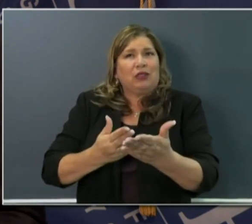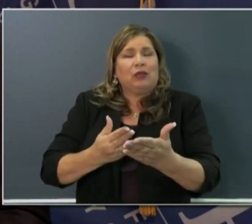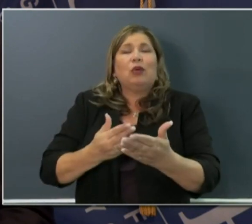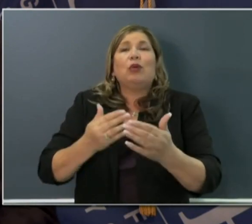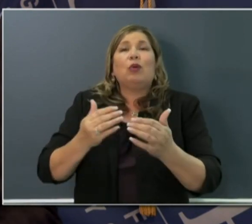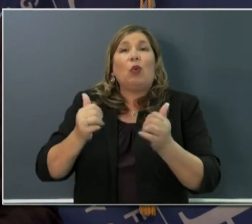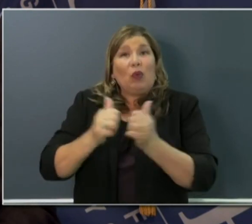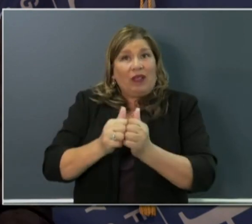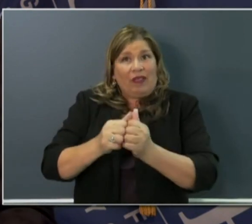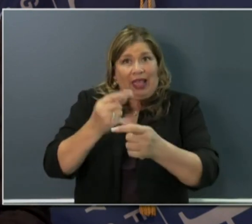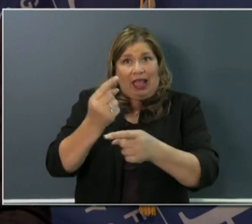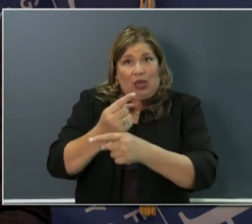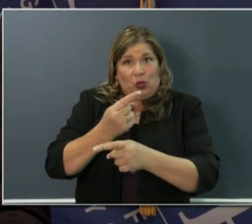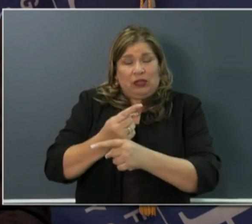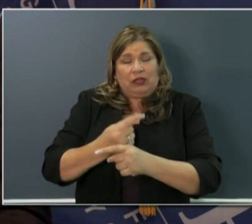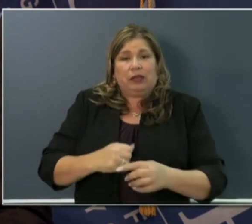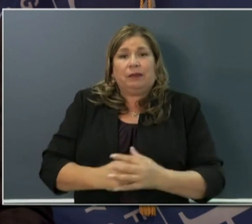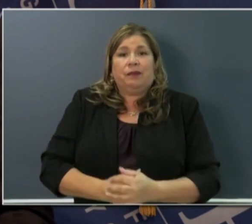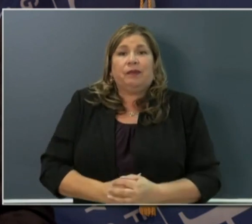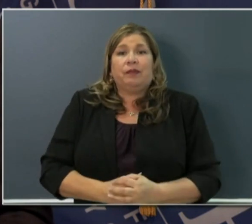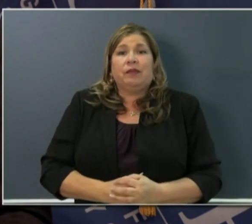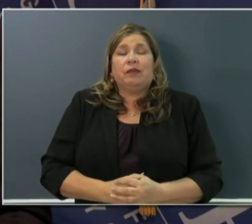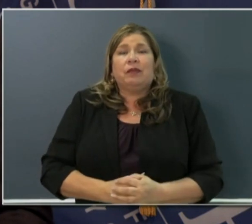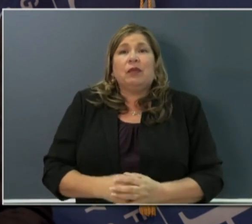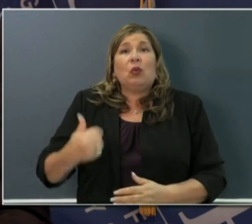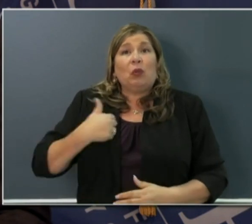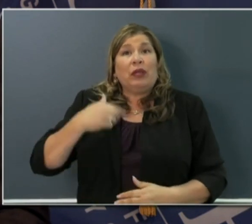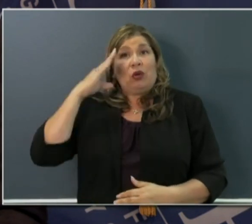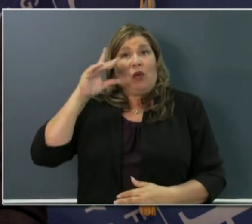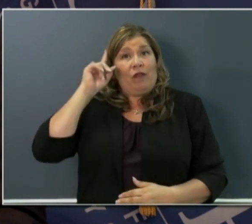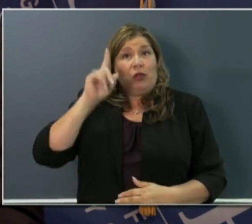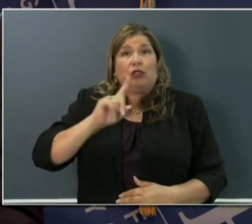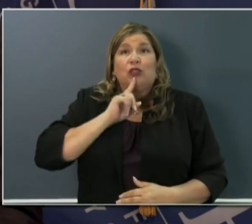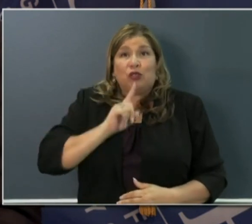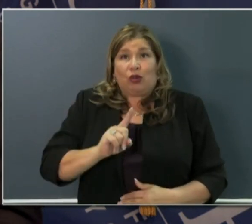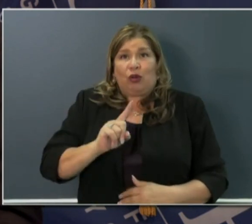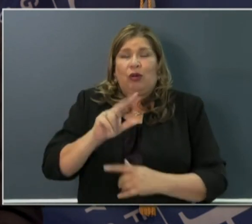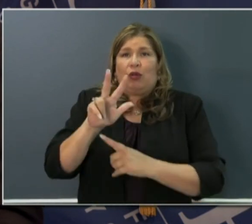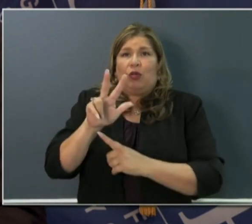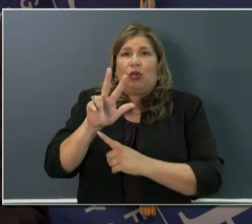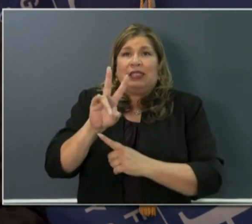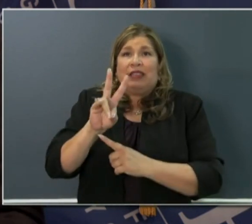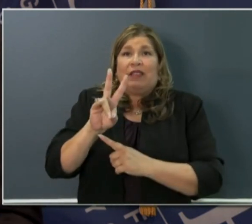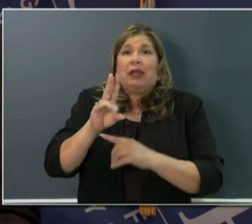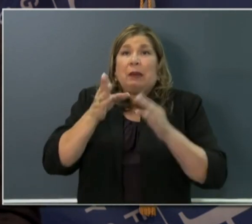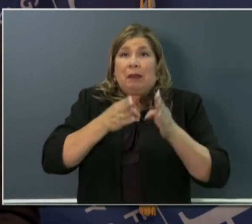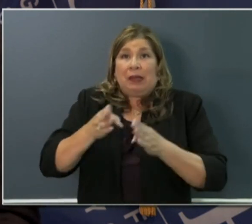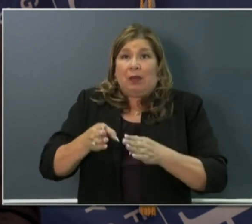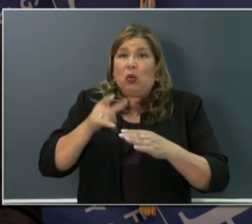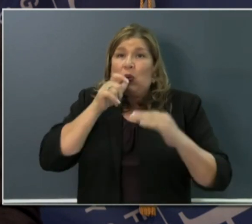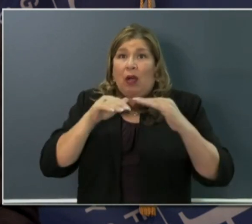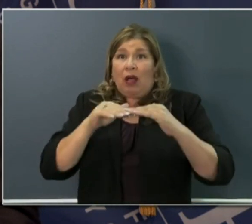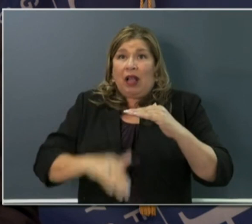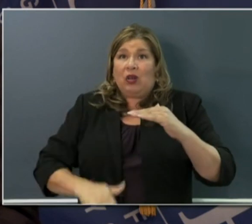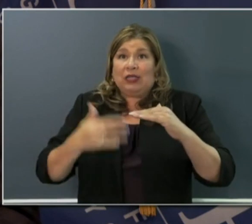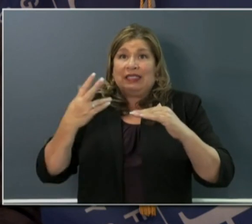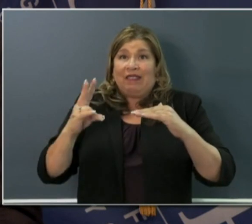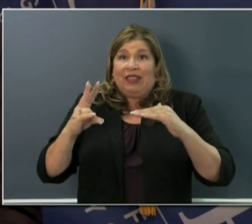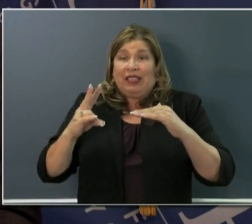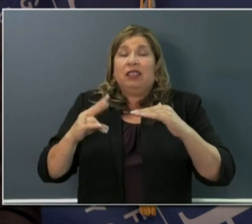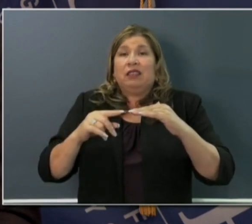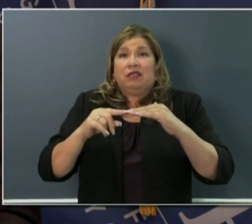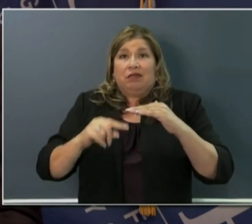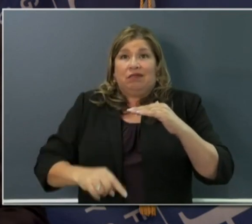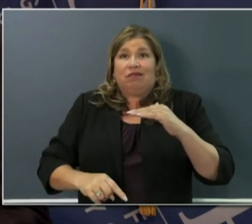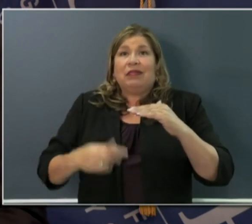accuracy. 37 people under the age of 17 in the state of California are part of those